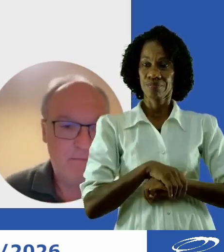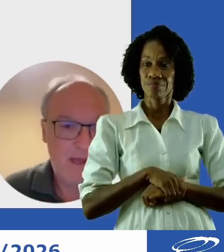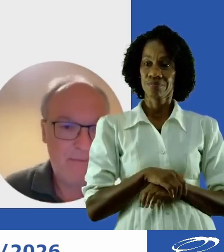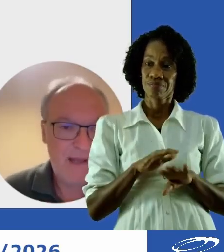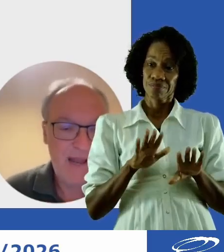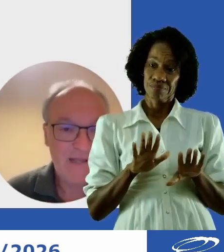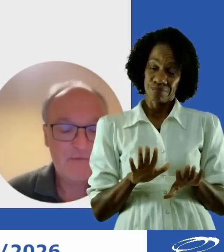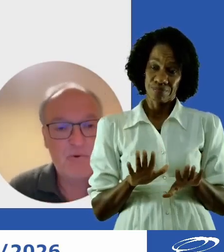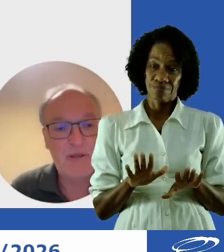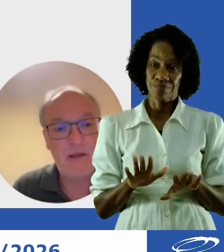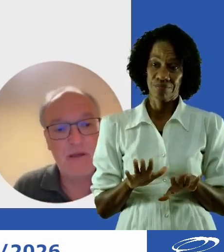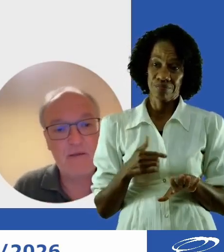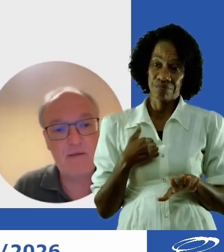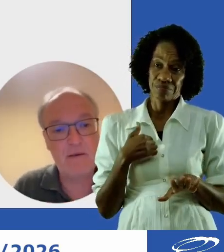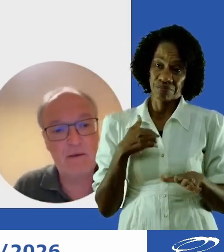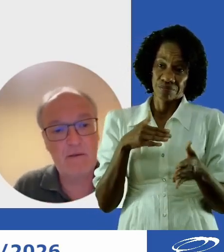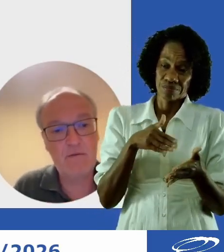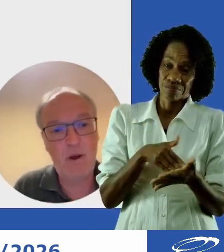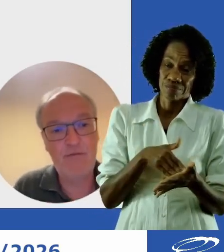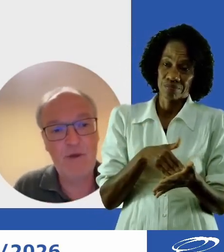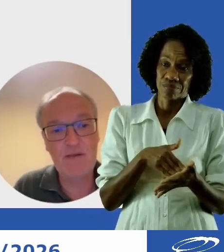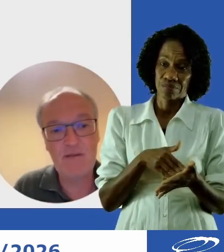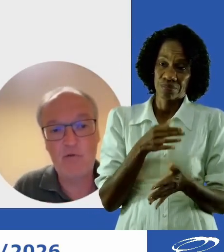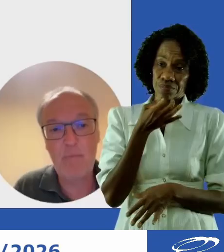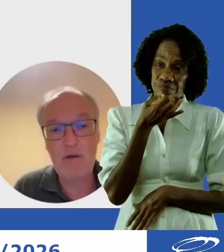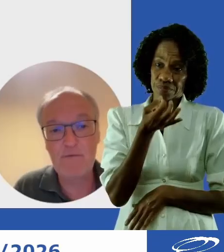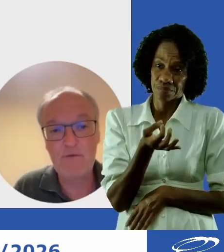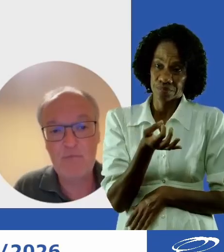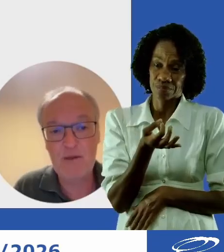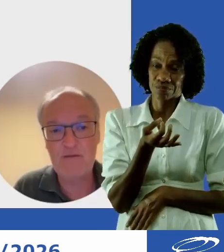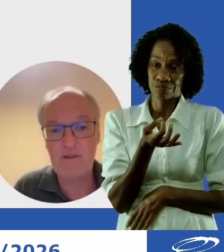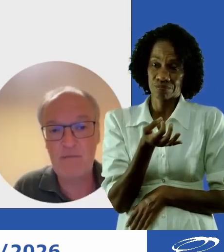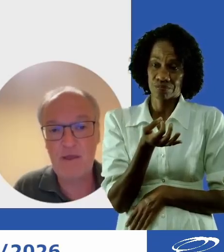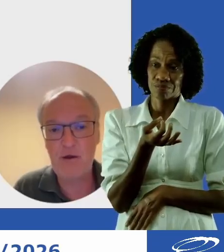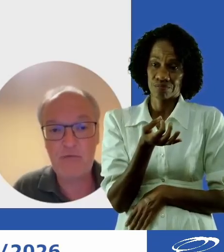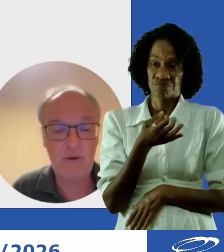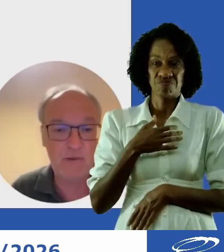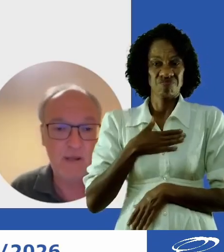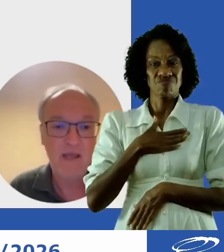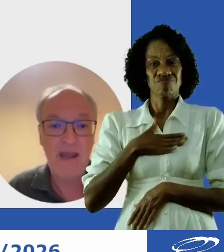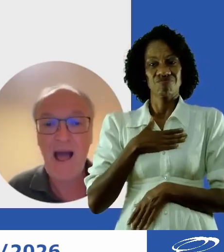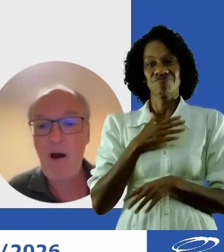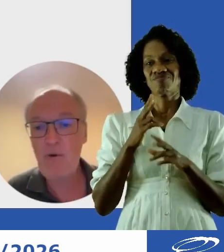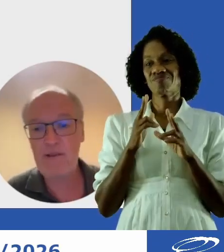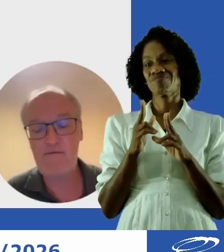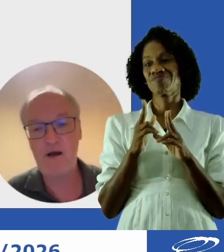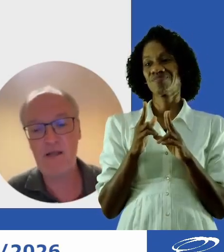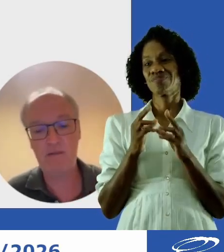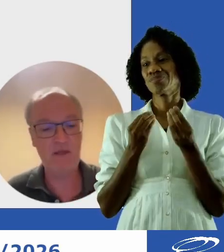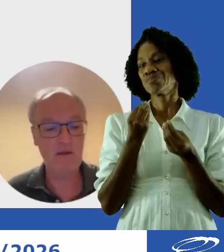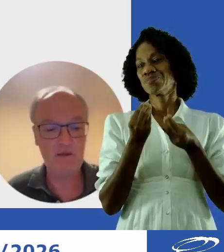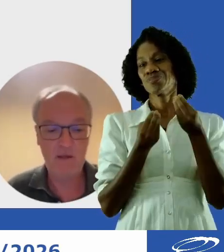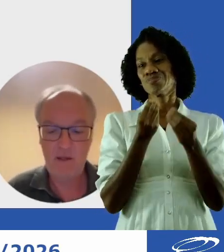my last point is to address the topic of suppressive antibiotic treatment and how we define it,